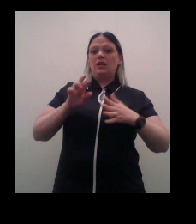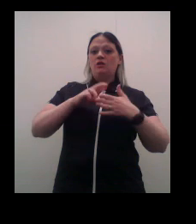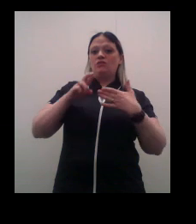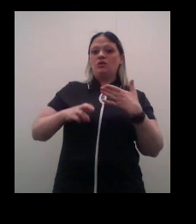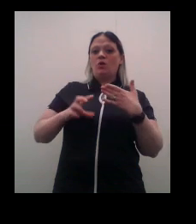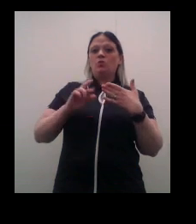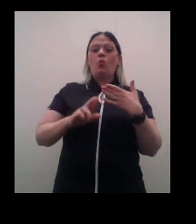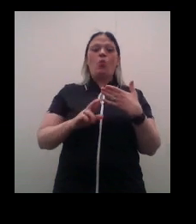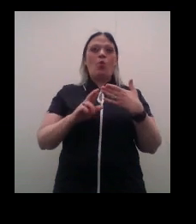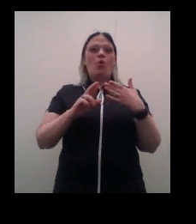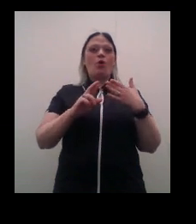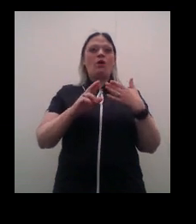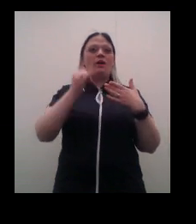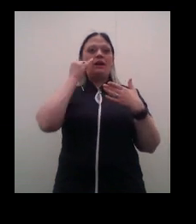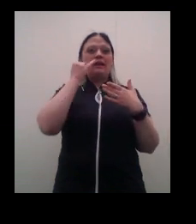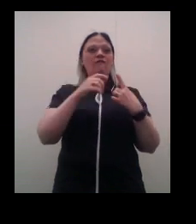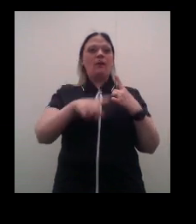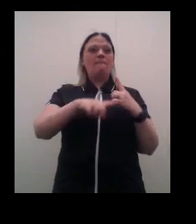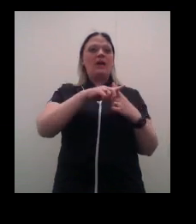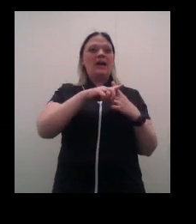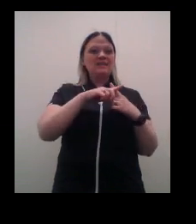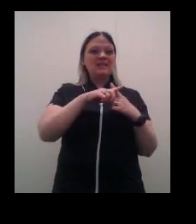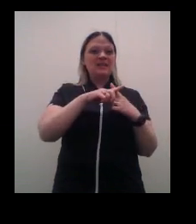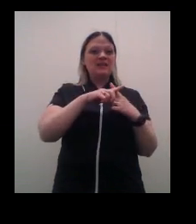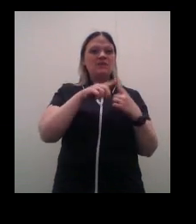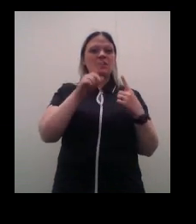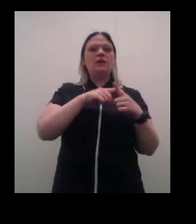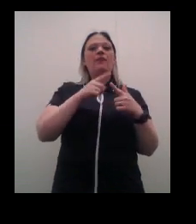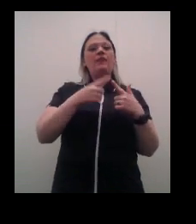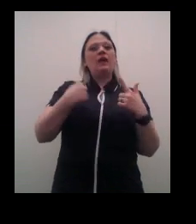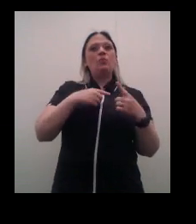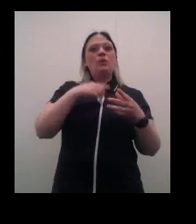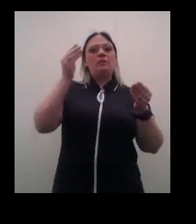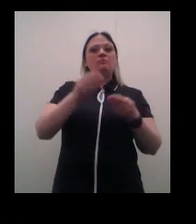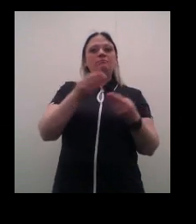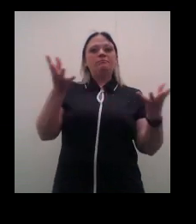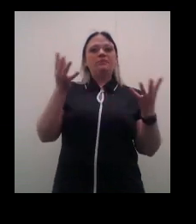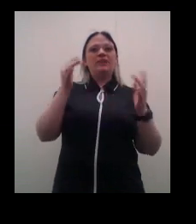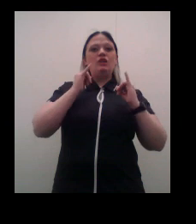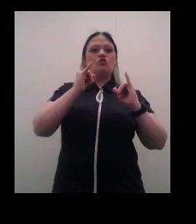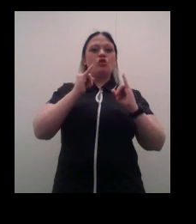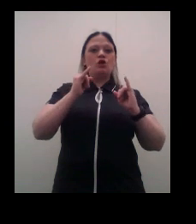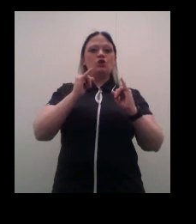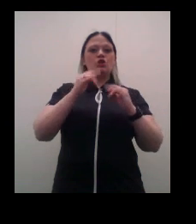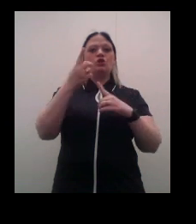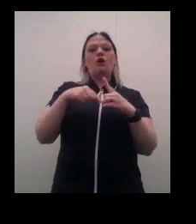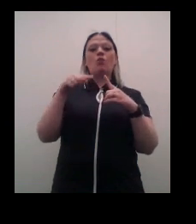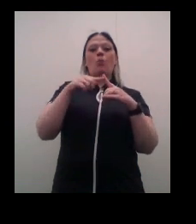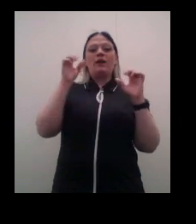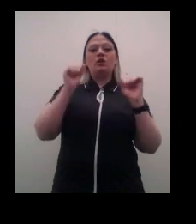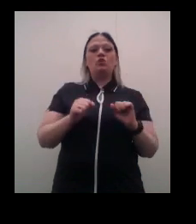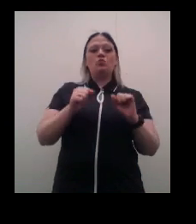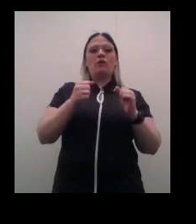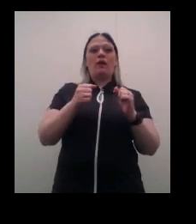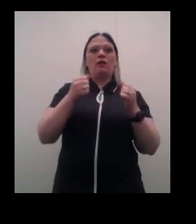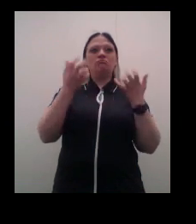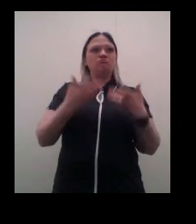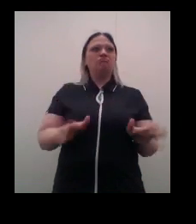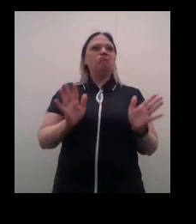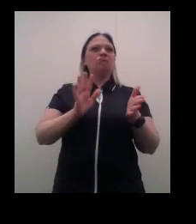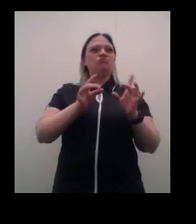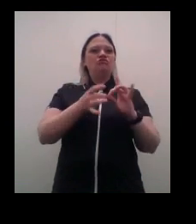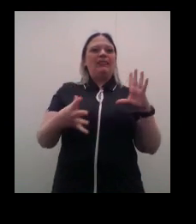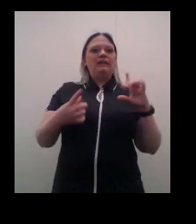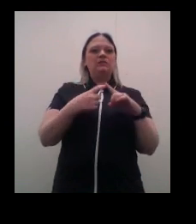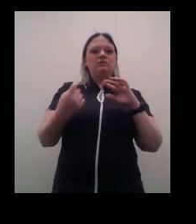if your test result is positive, we will provide instructions when people can be released from isolation. Remember,